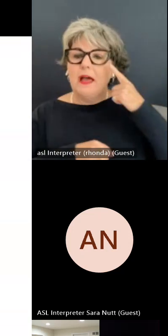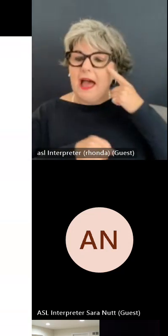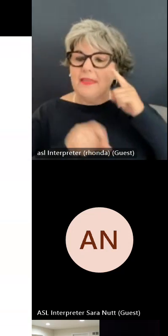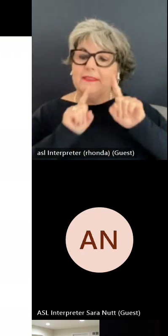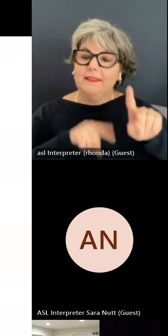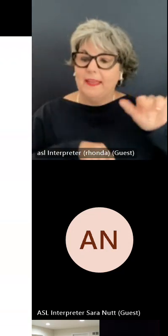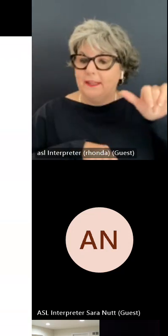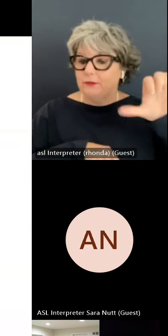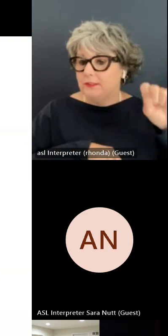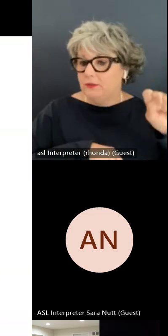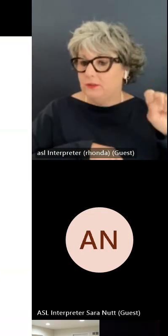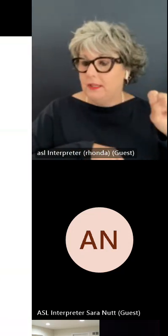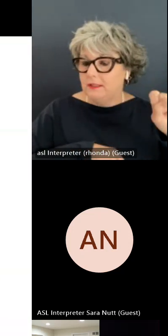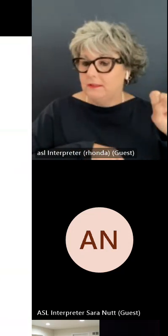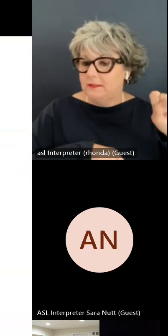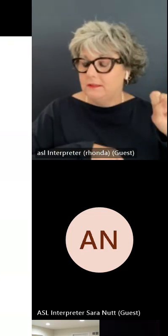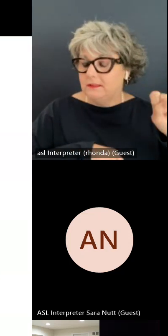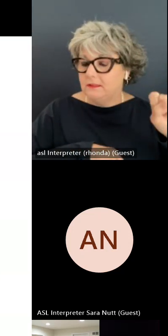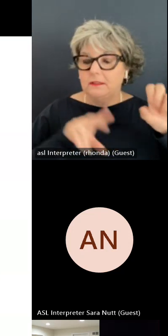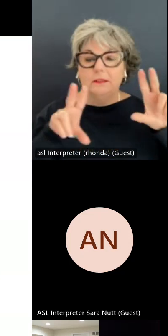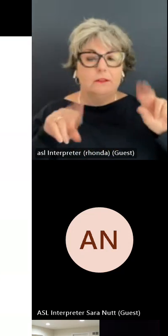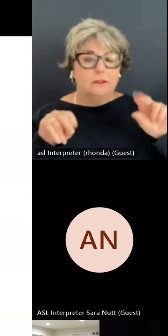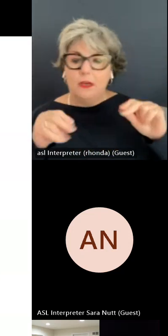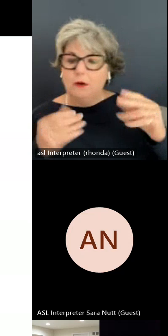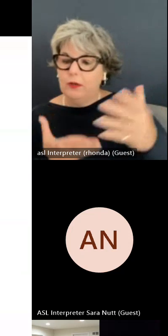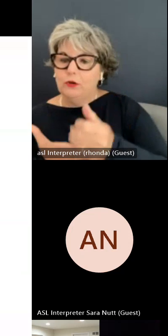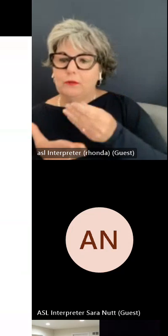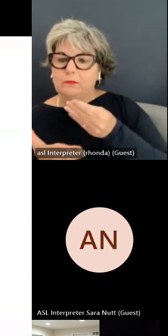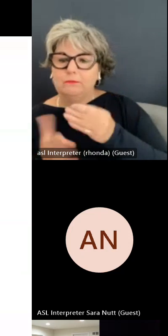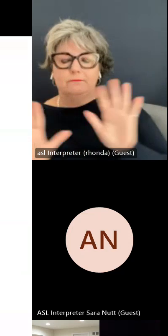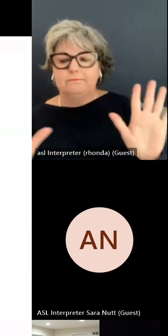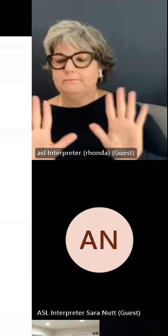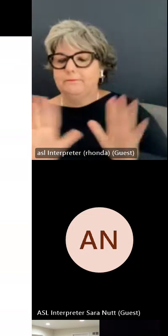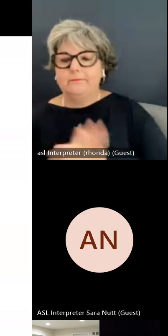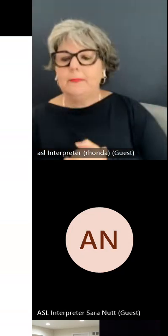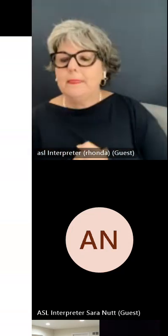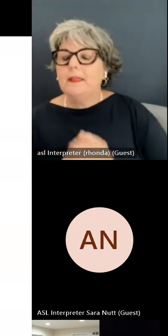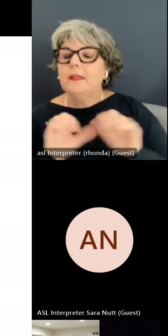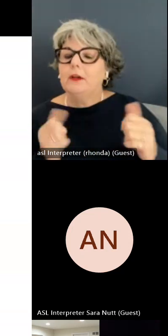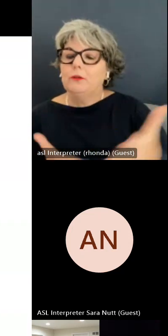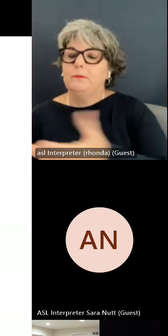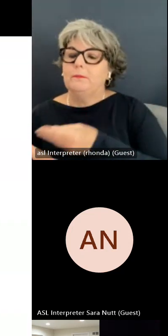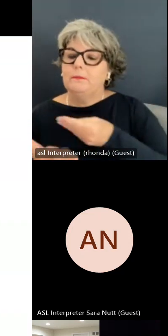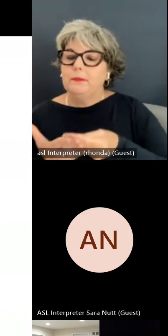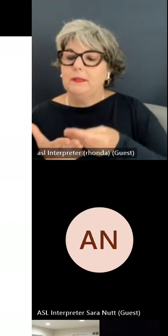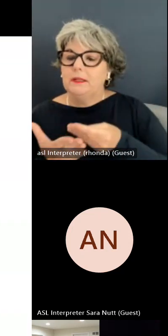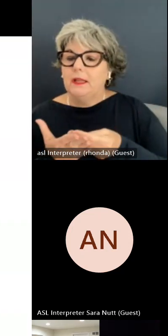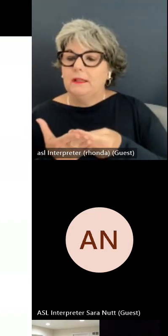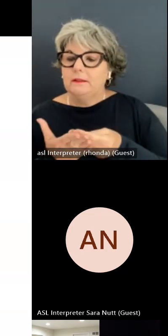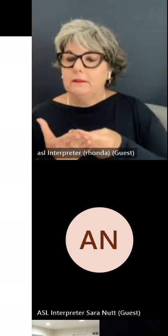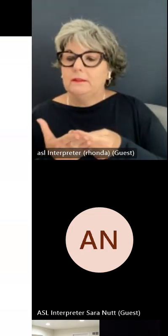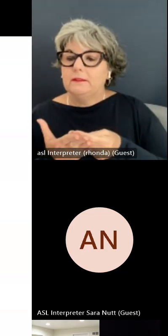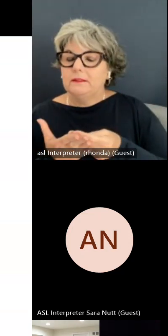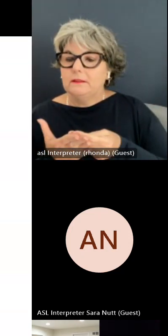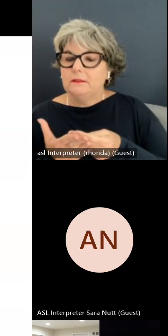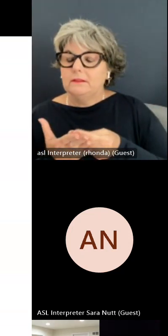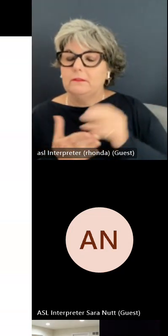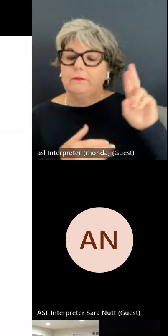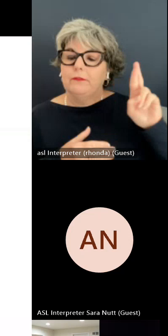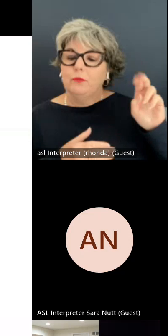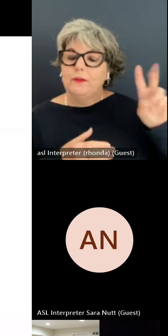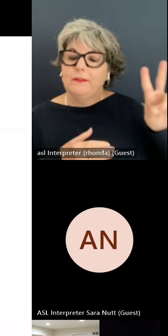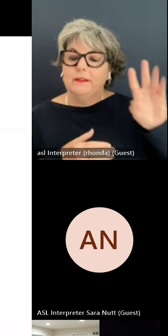yes. Well, no, it That's it. could be collections from, I'm sorry, it could be collected from revenue,